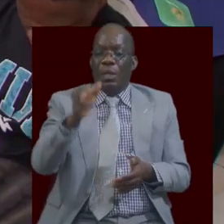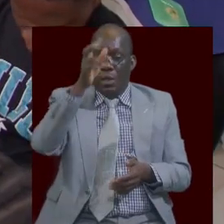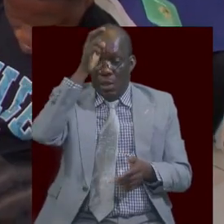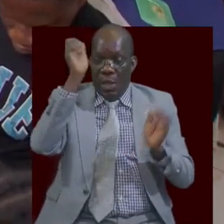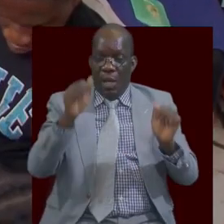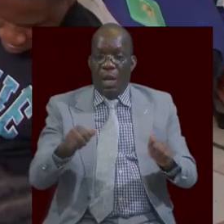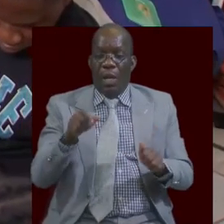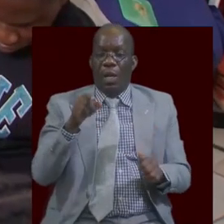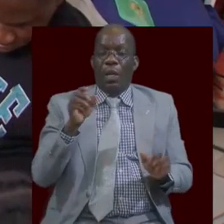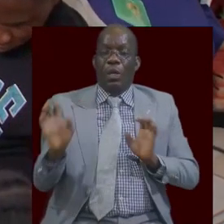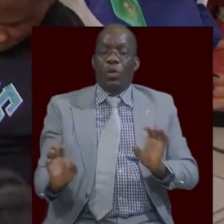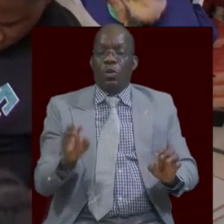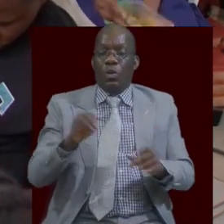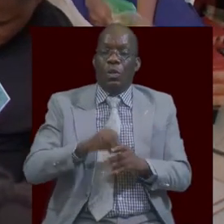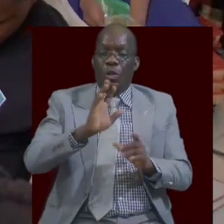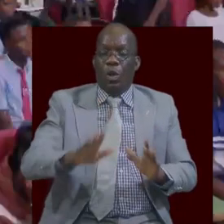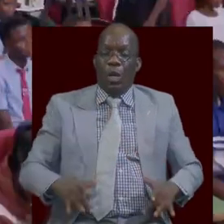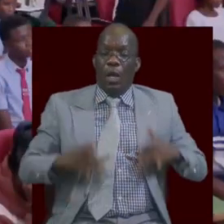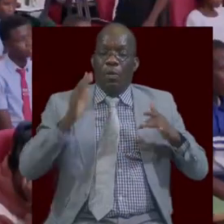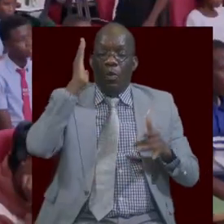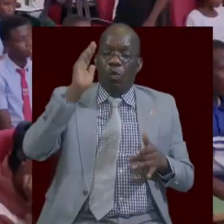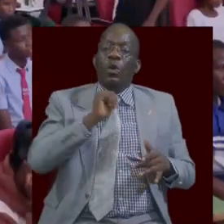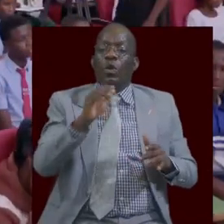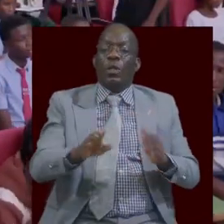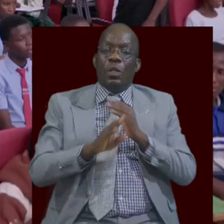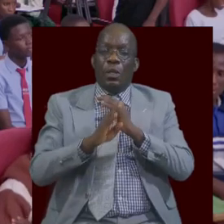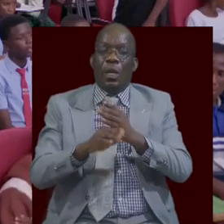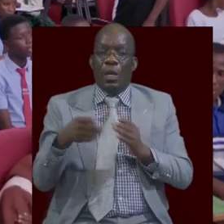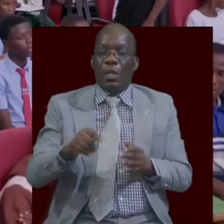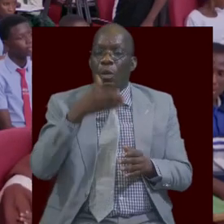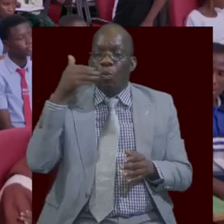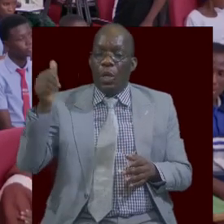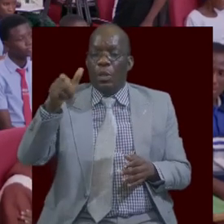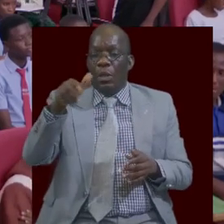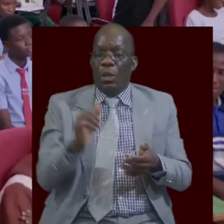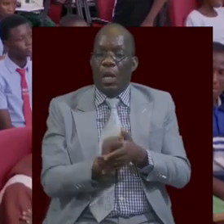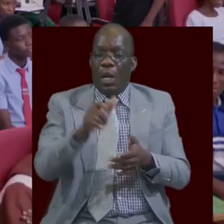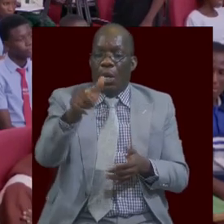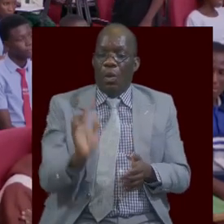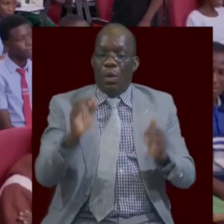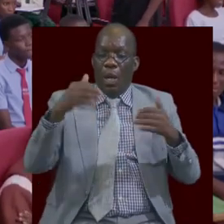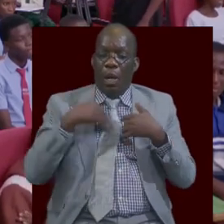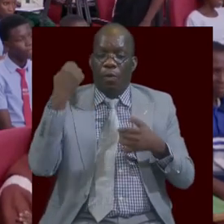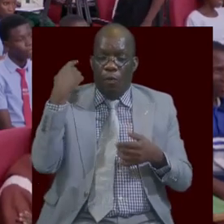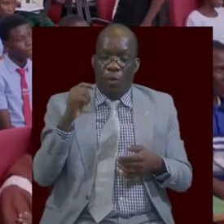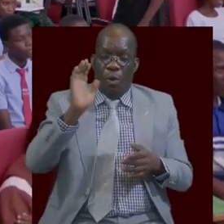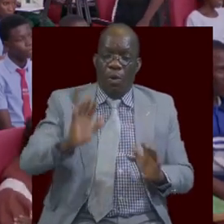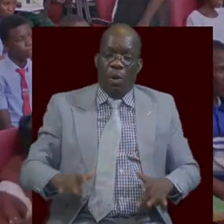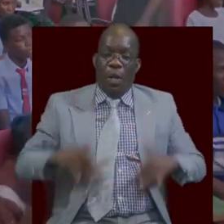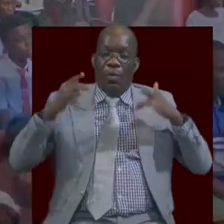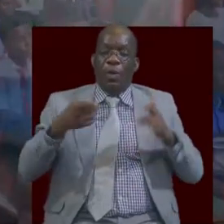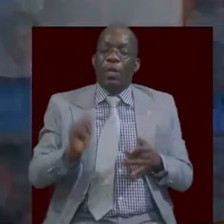hinder the best that God will do in your life. The worst that